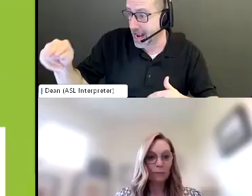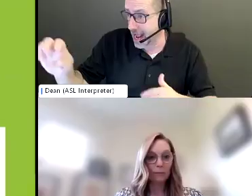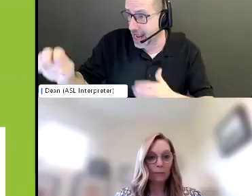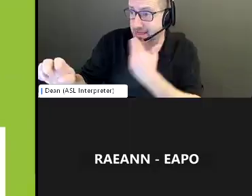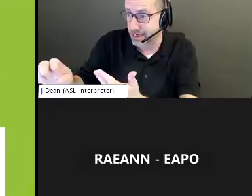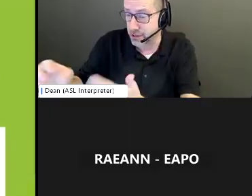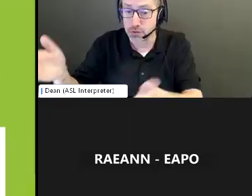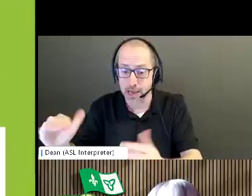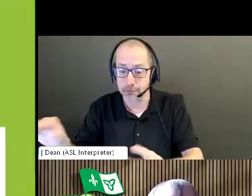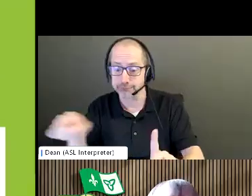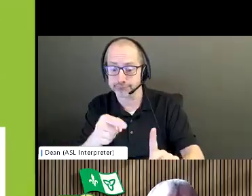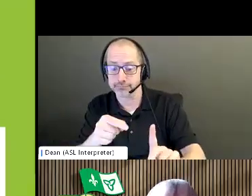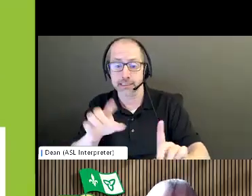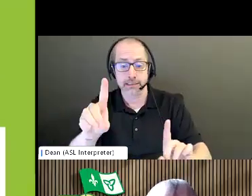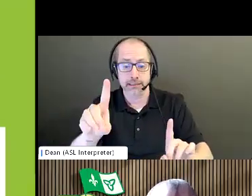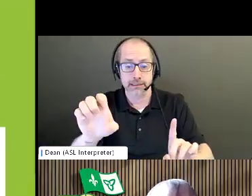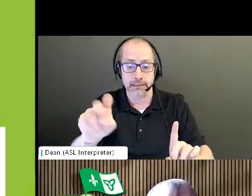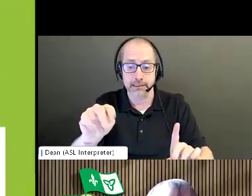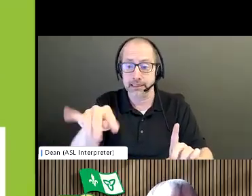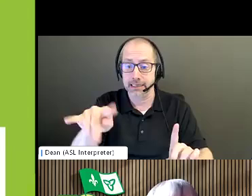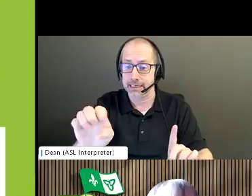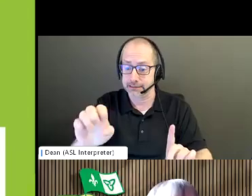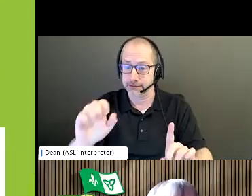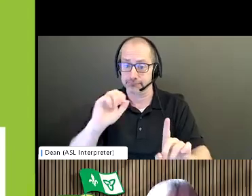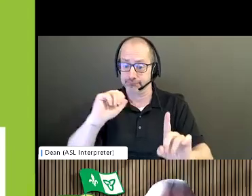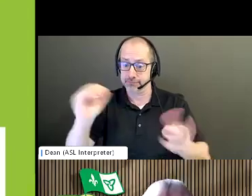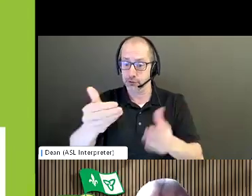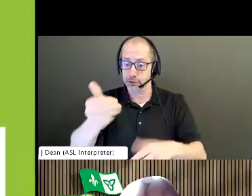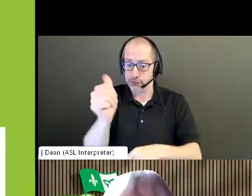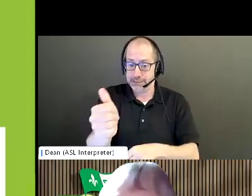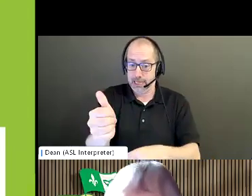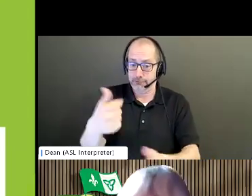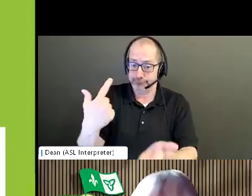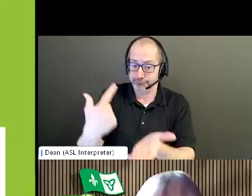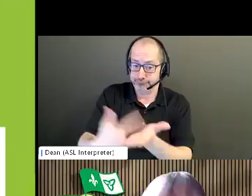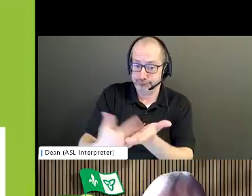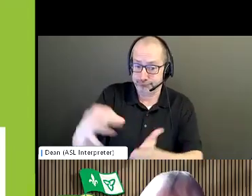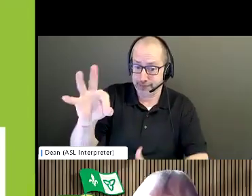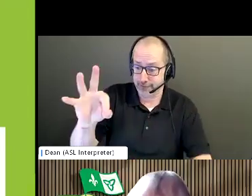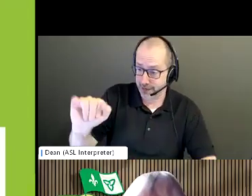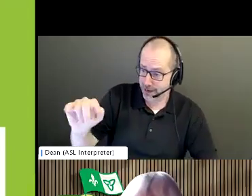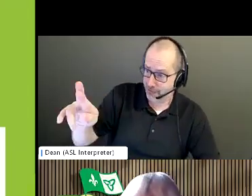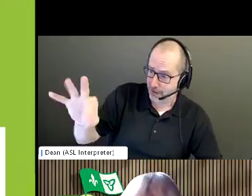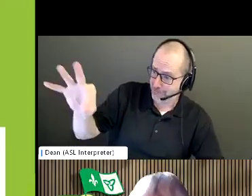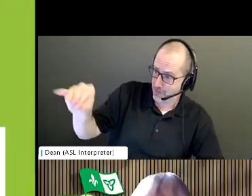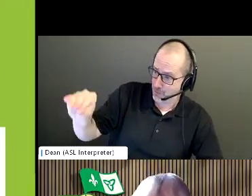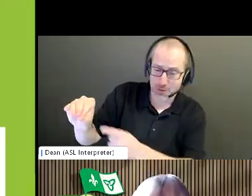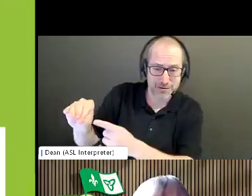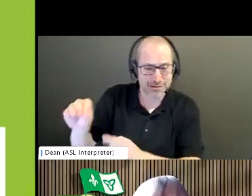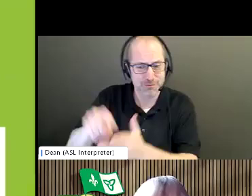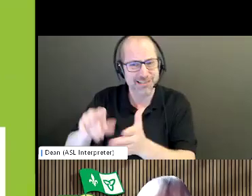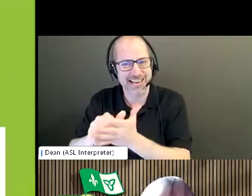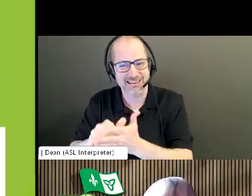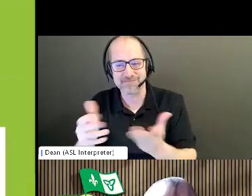And Denise, if you want to introduce yourself and tell us about Farfo. Okay. So